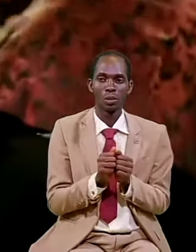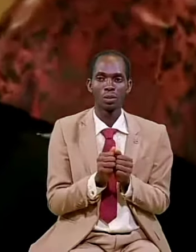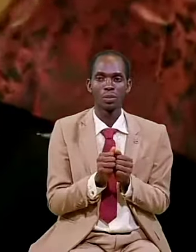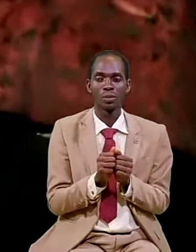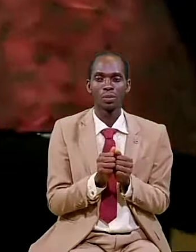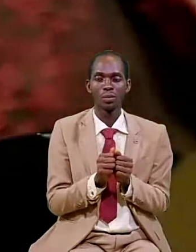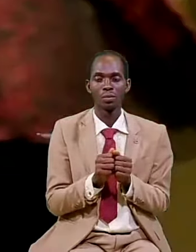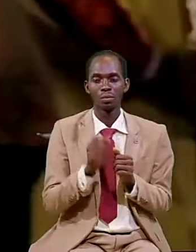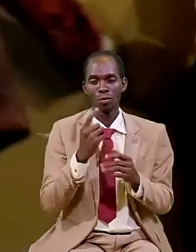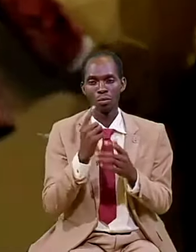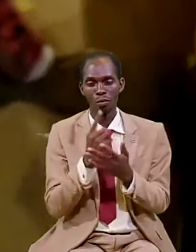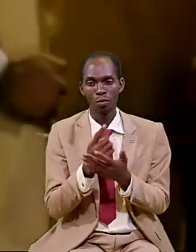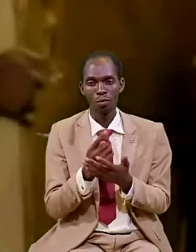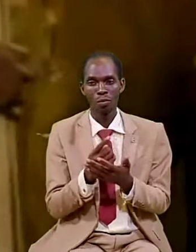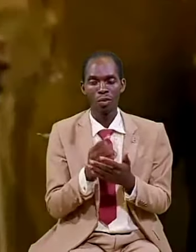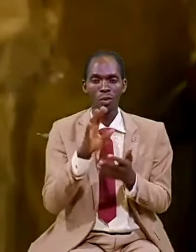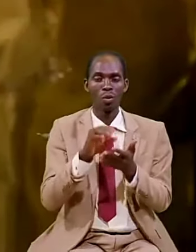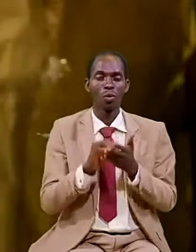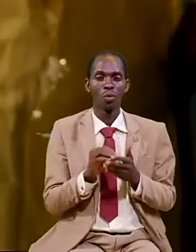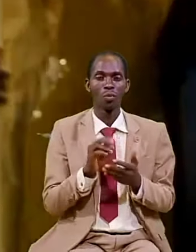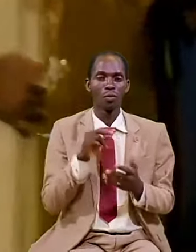in the Lord will